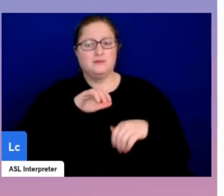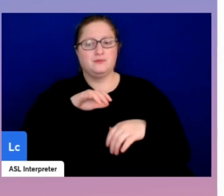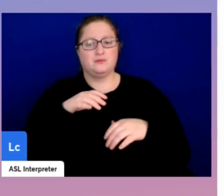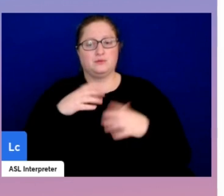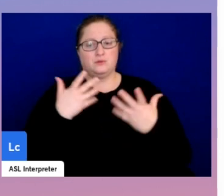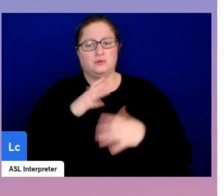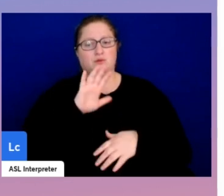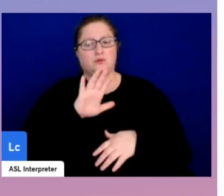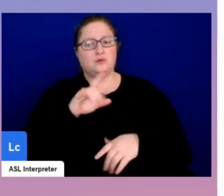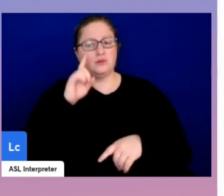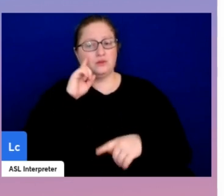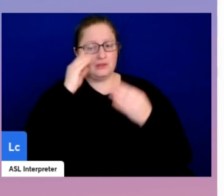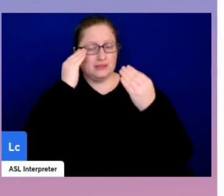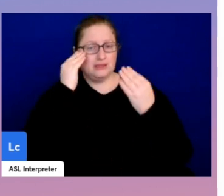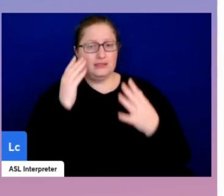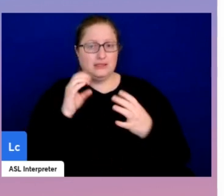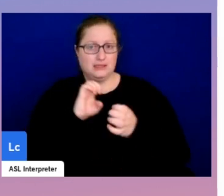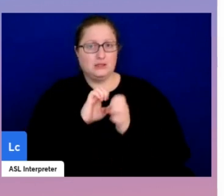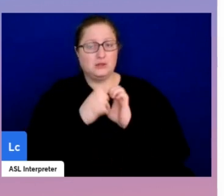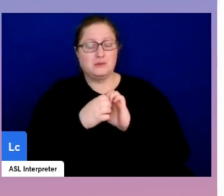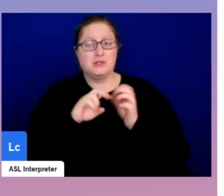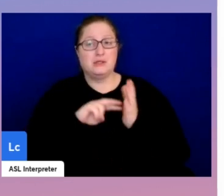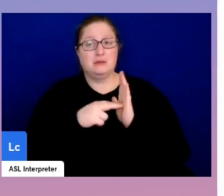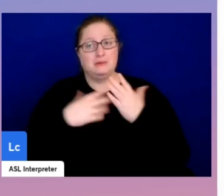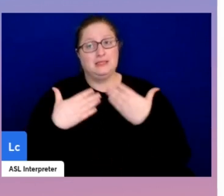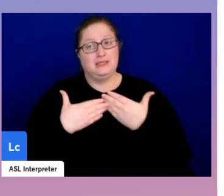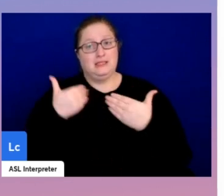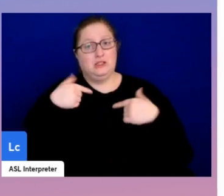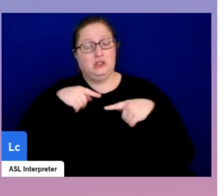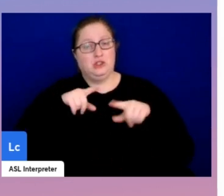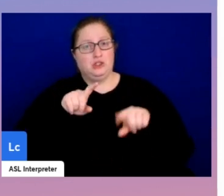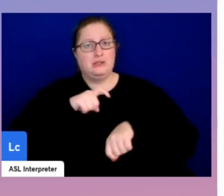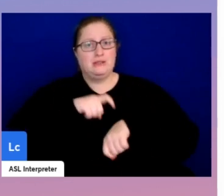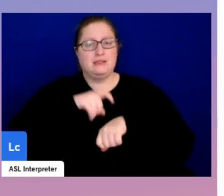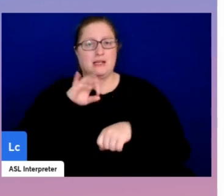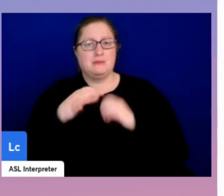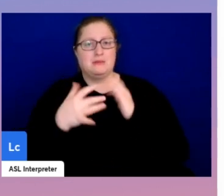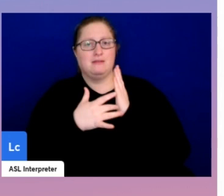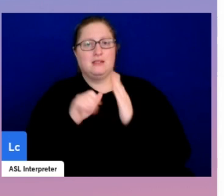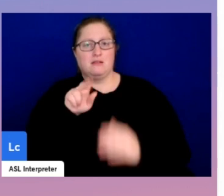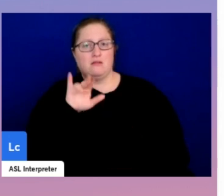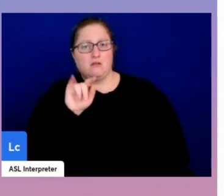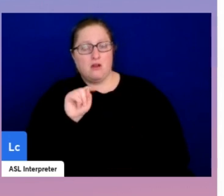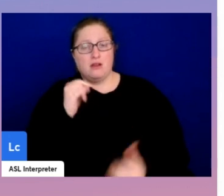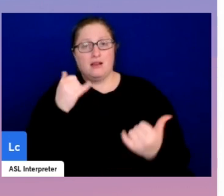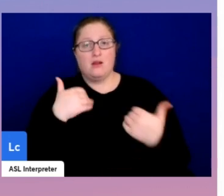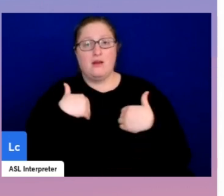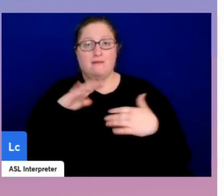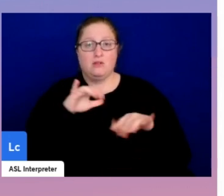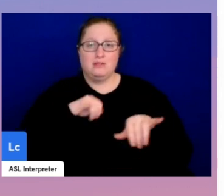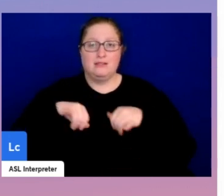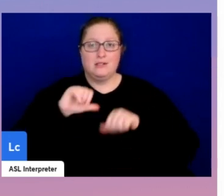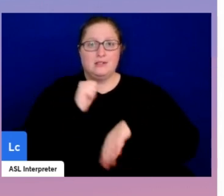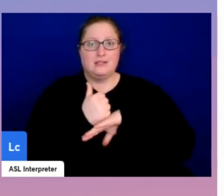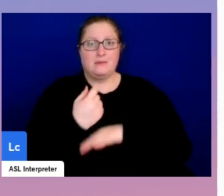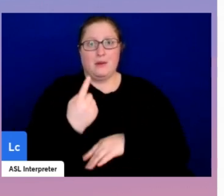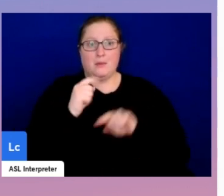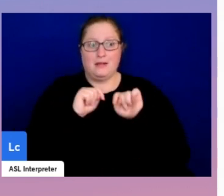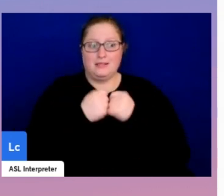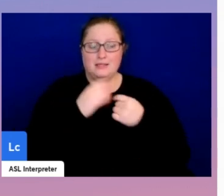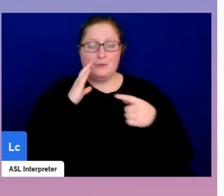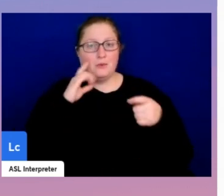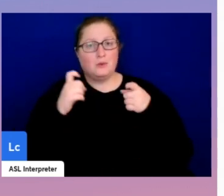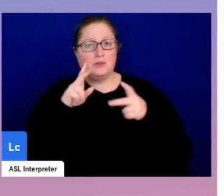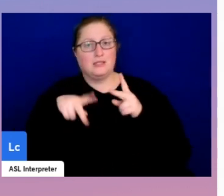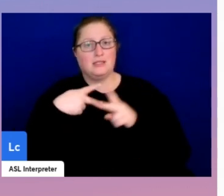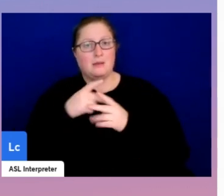encryption. This becomes exponentially easier during times of technical audit. You now have your standards set by a single team that control the type of